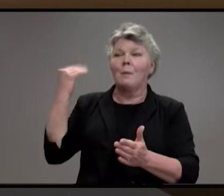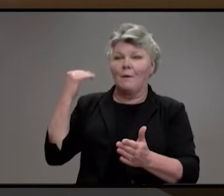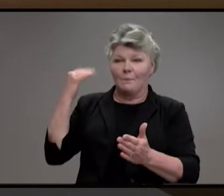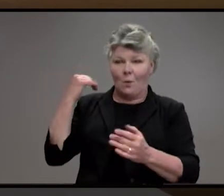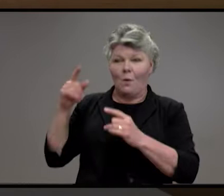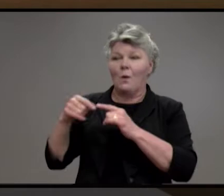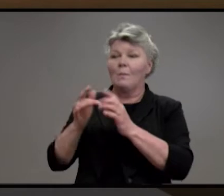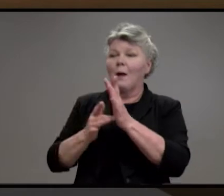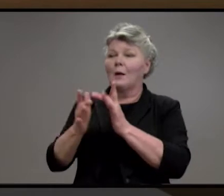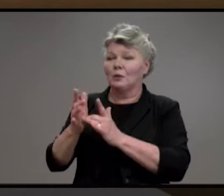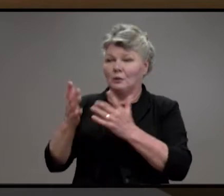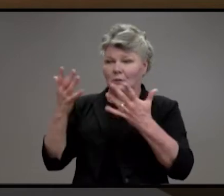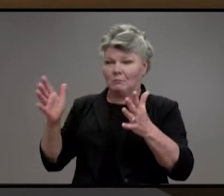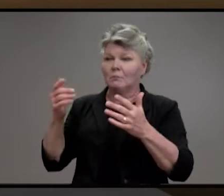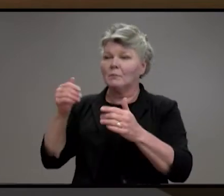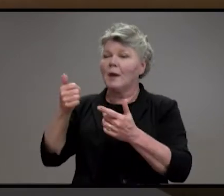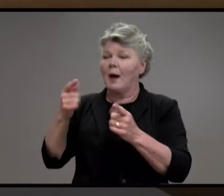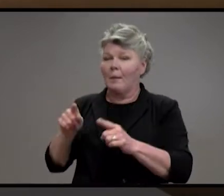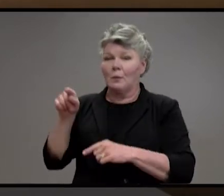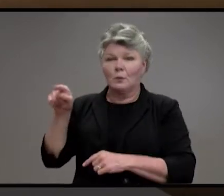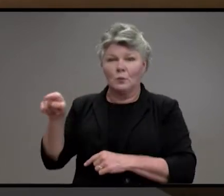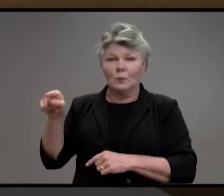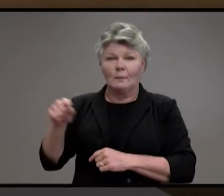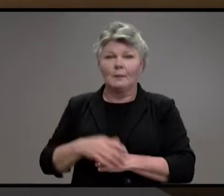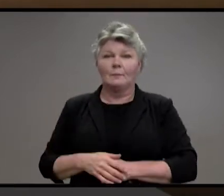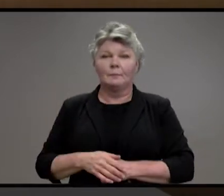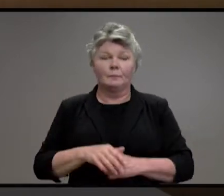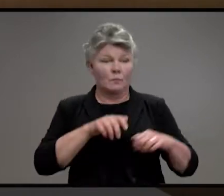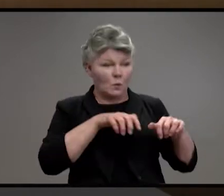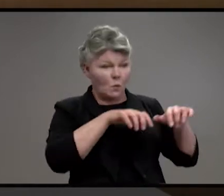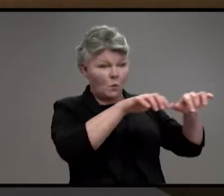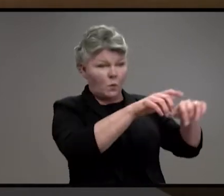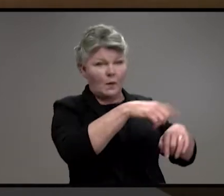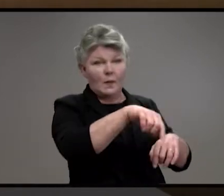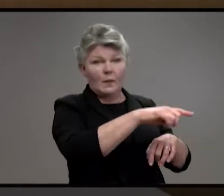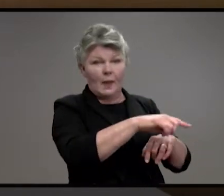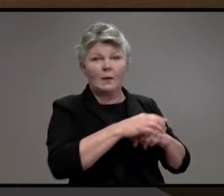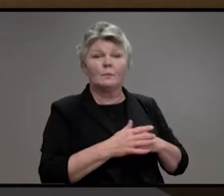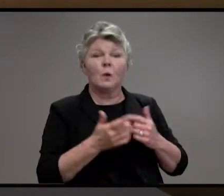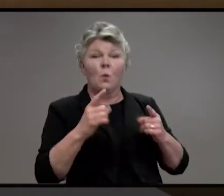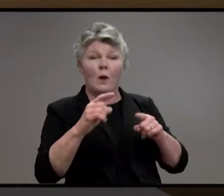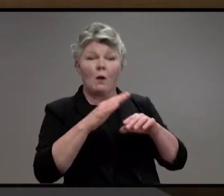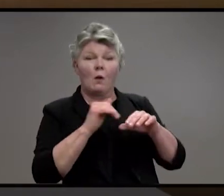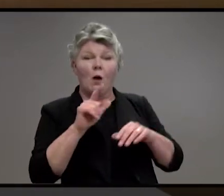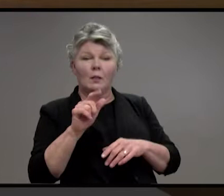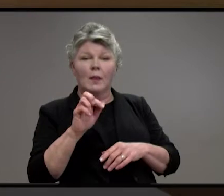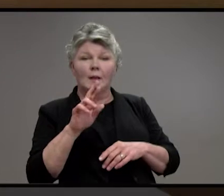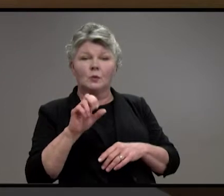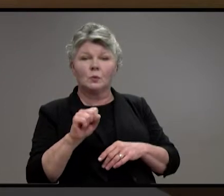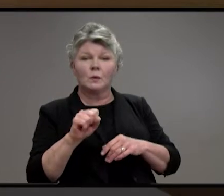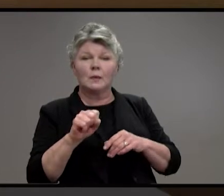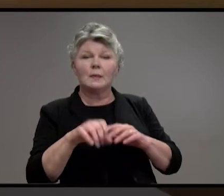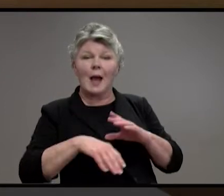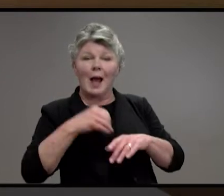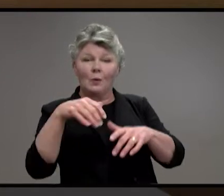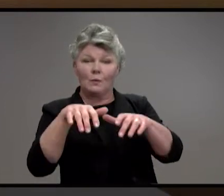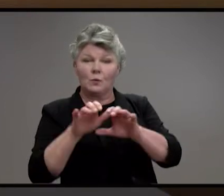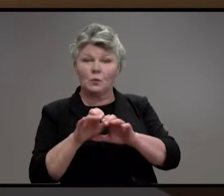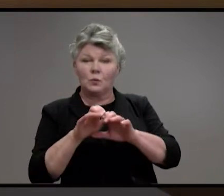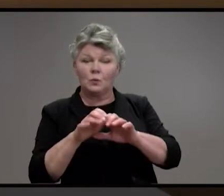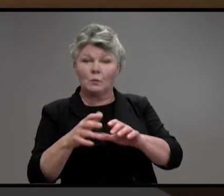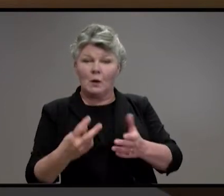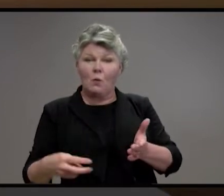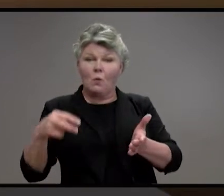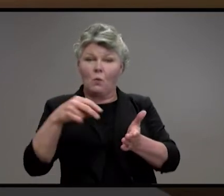had been done to him. The crowd that had been with him when he called Lazarus out of the tomb and raised him from the dead continued to